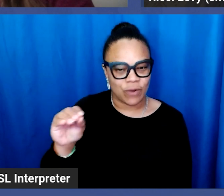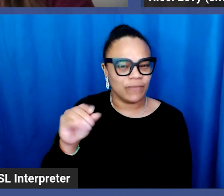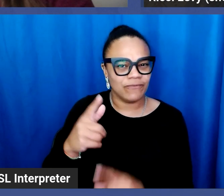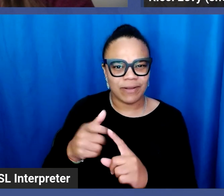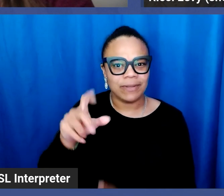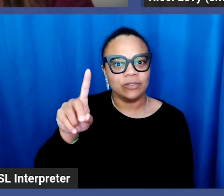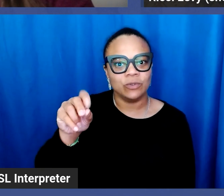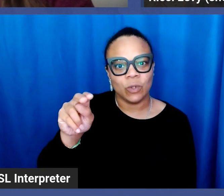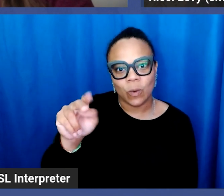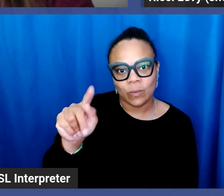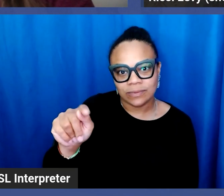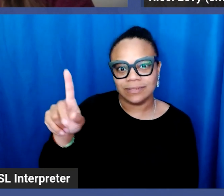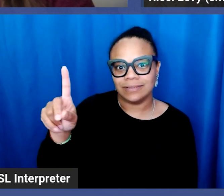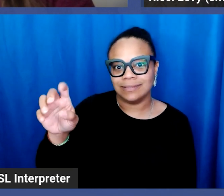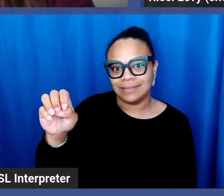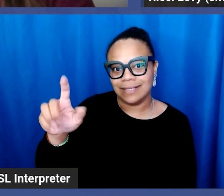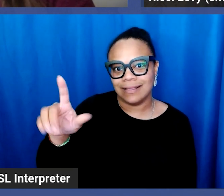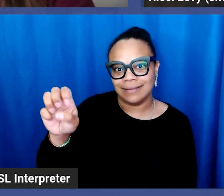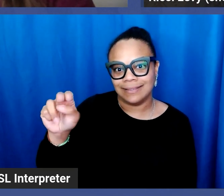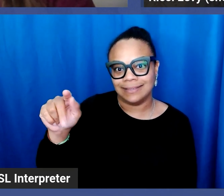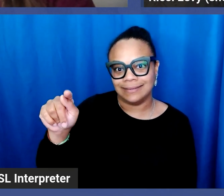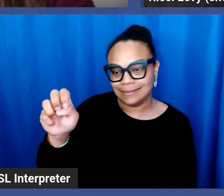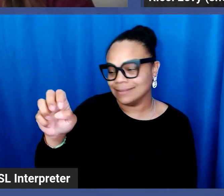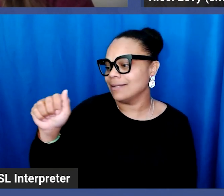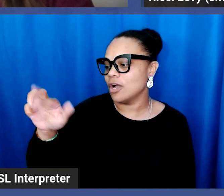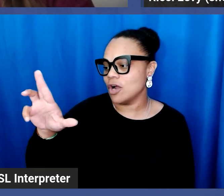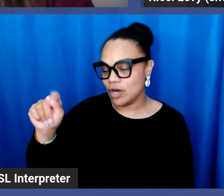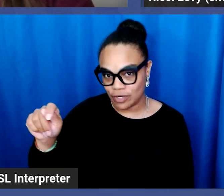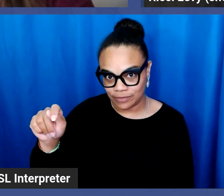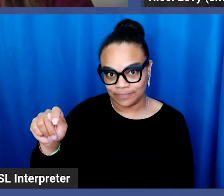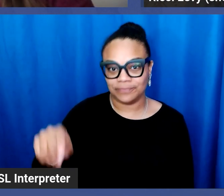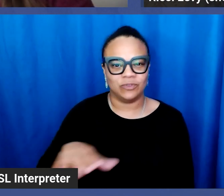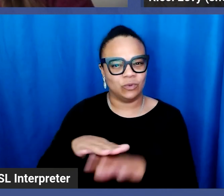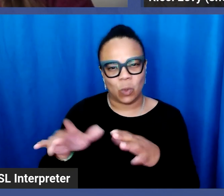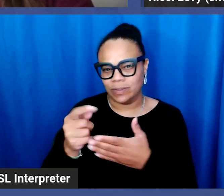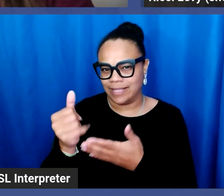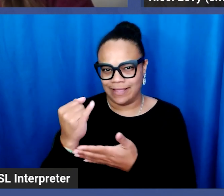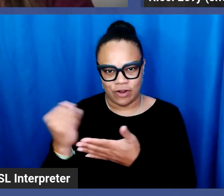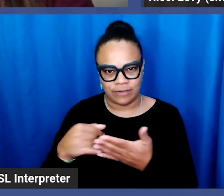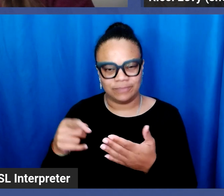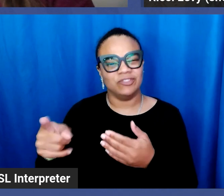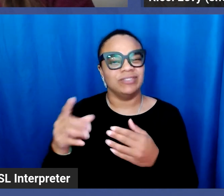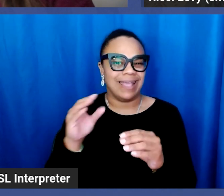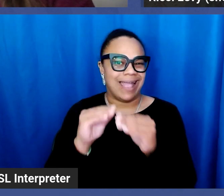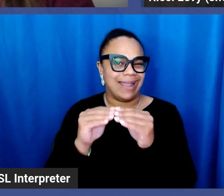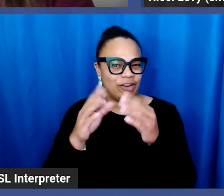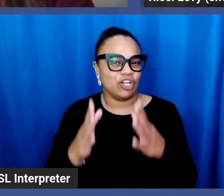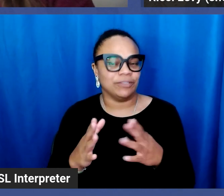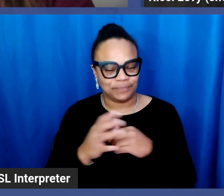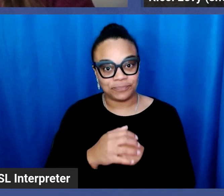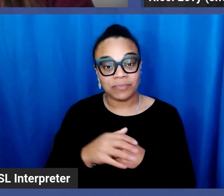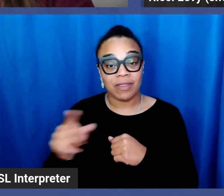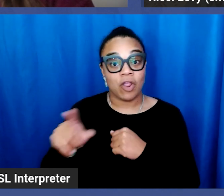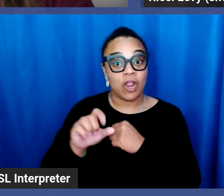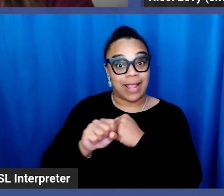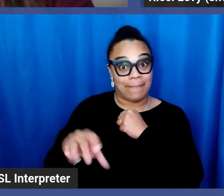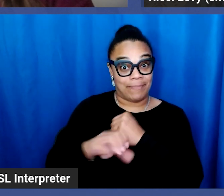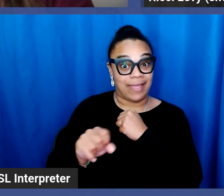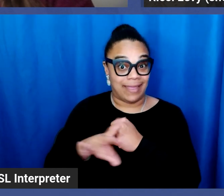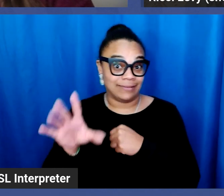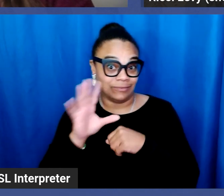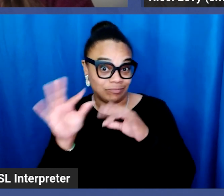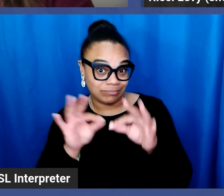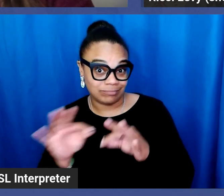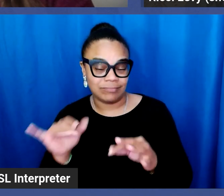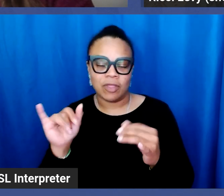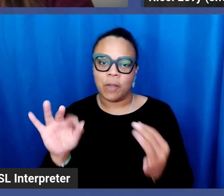Art, where she's the editor-at-large. And this campaign that Emma's going to tell you about is a